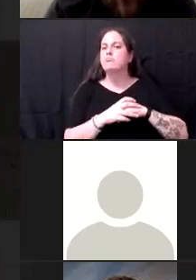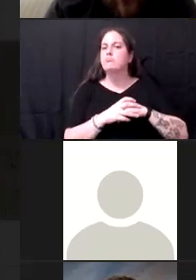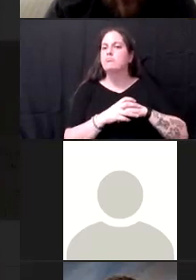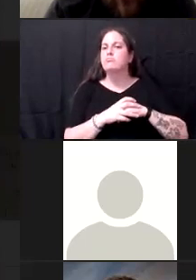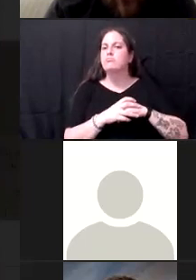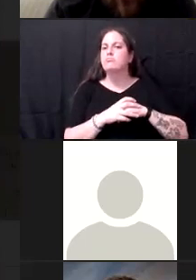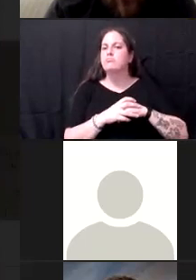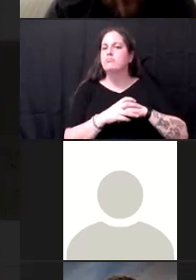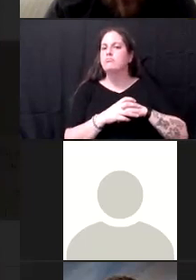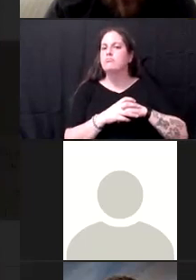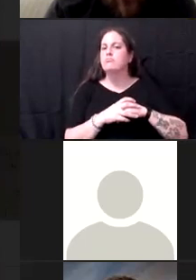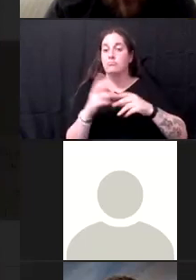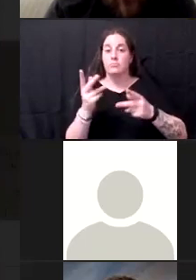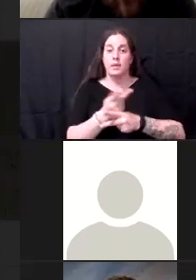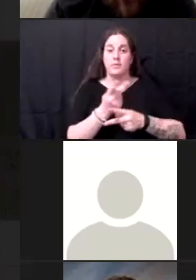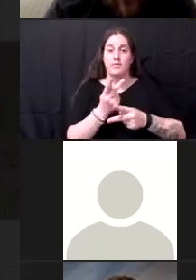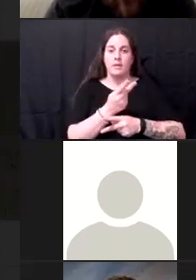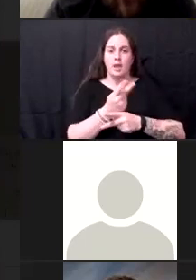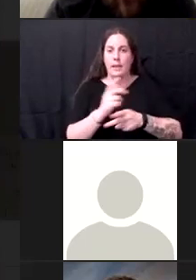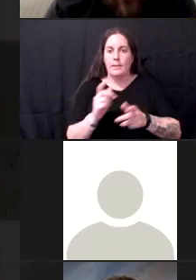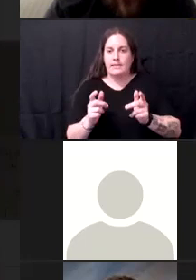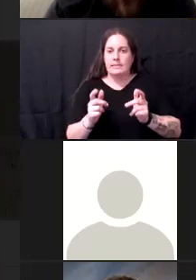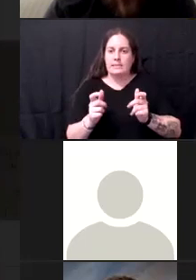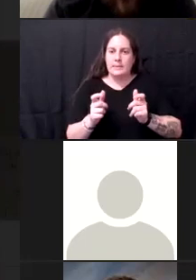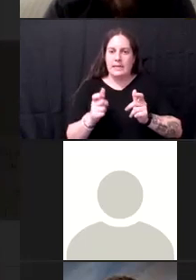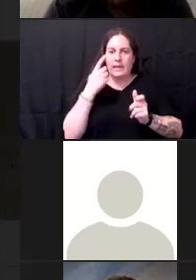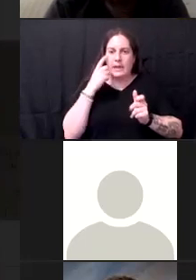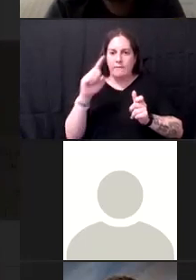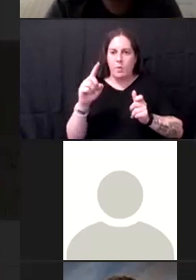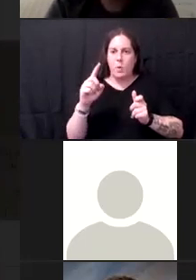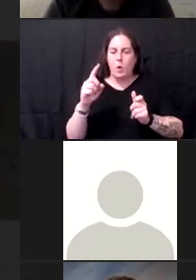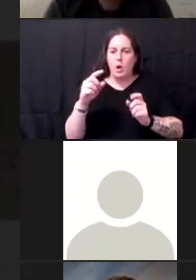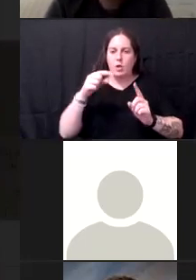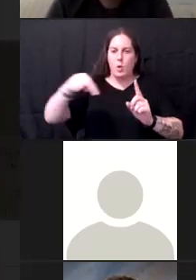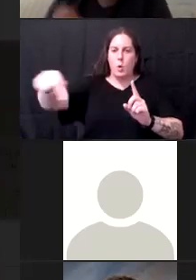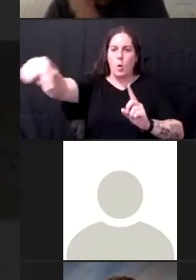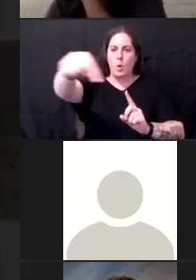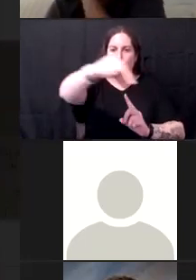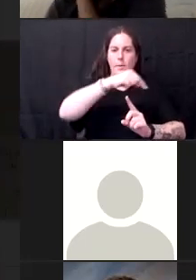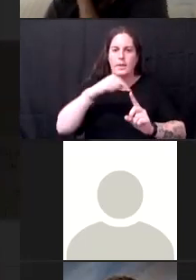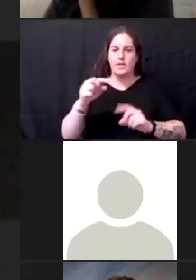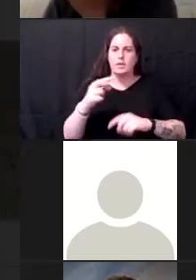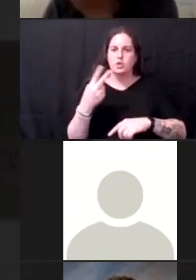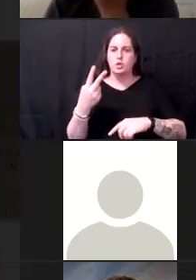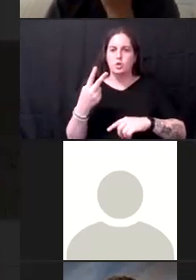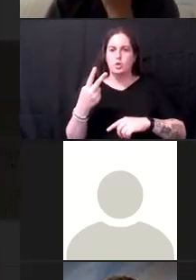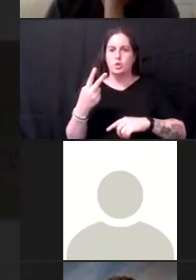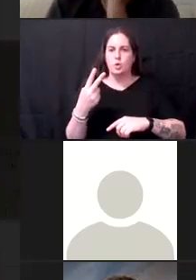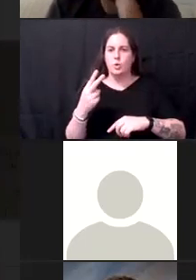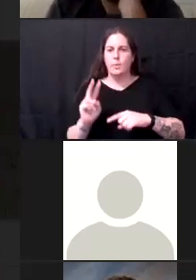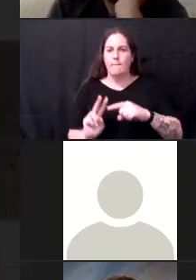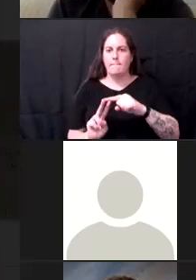how fast the object is orbiting, we can use 2 pi r over t, where r is